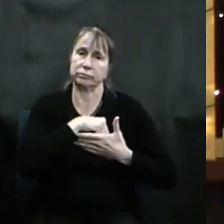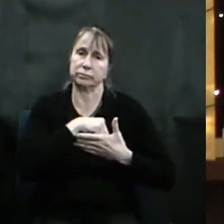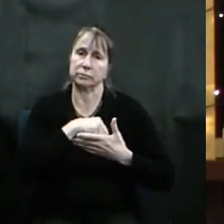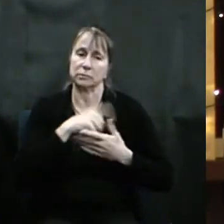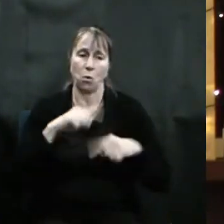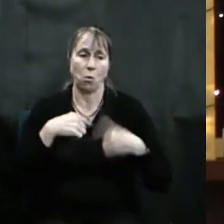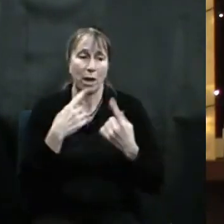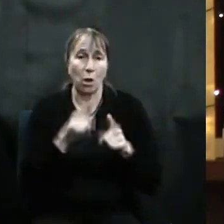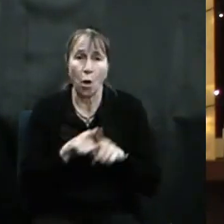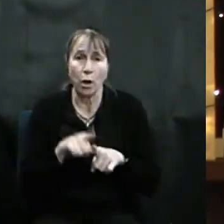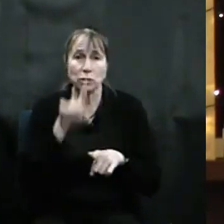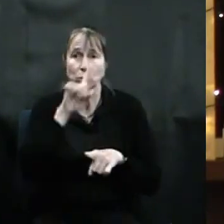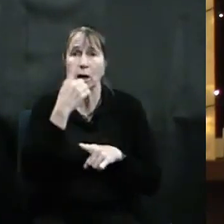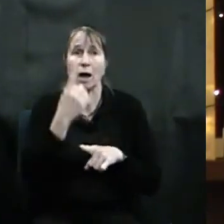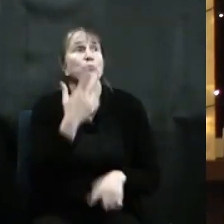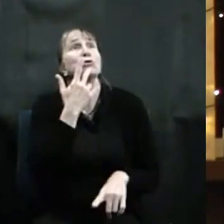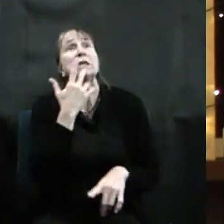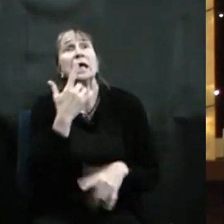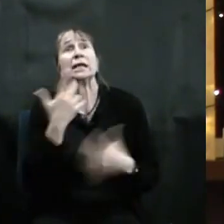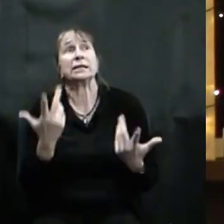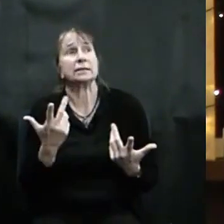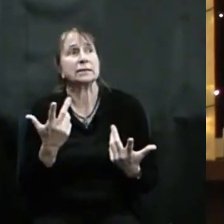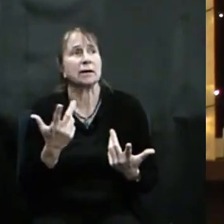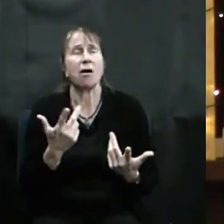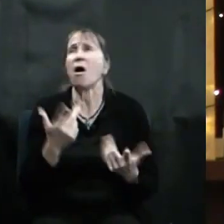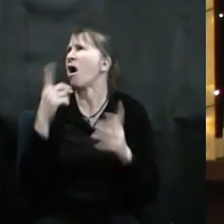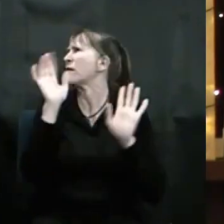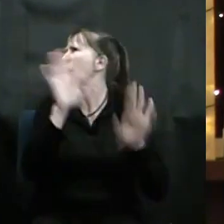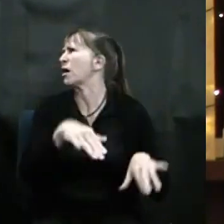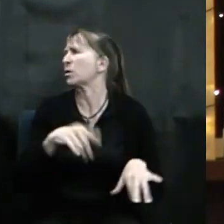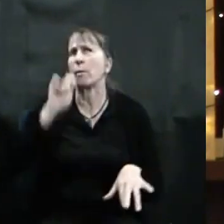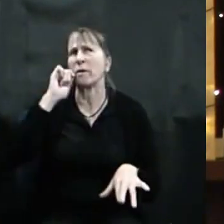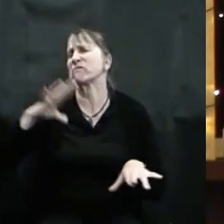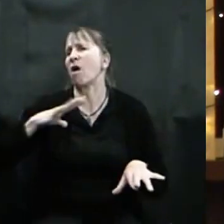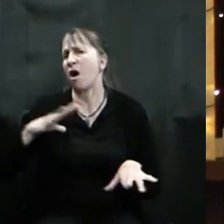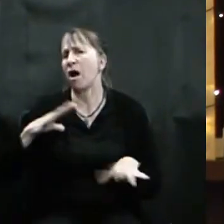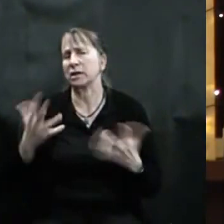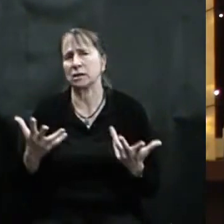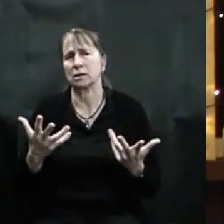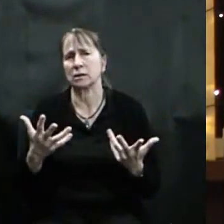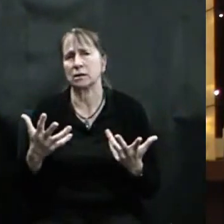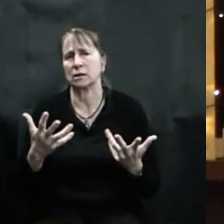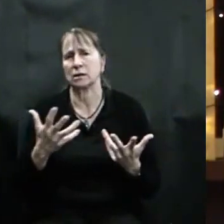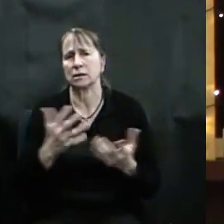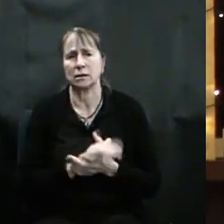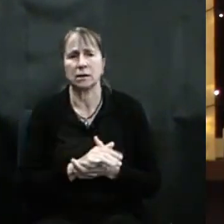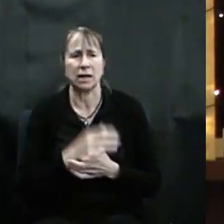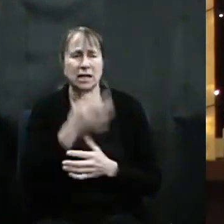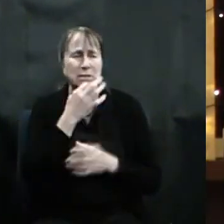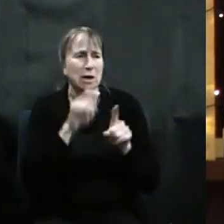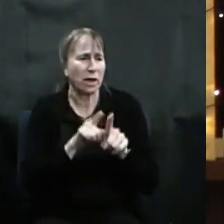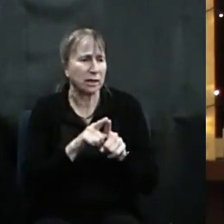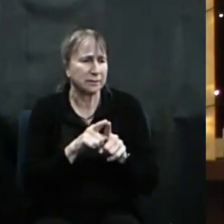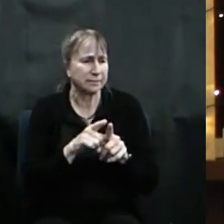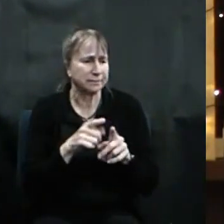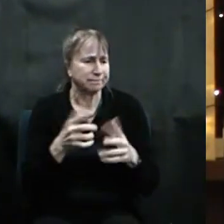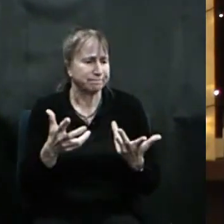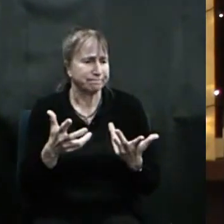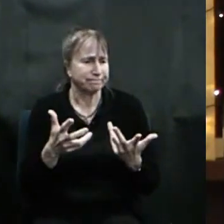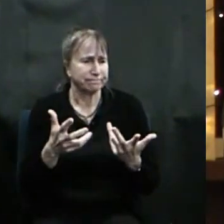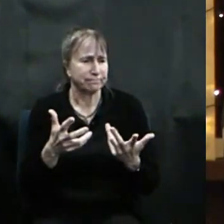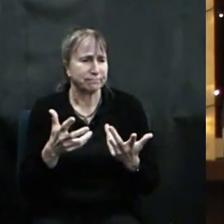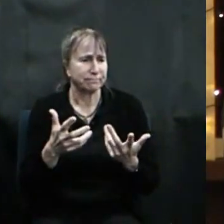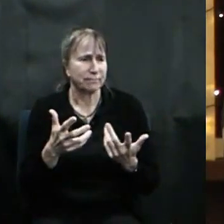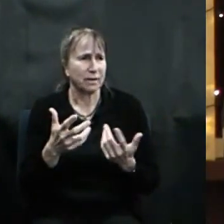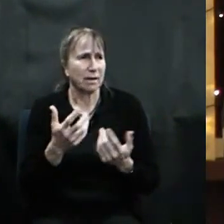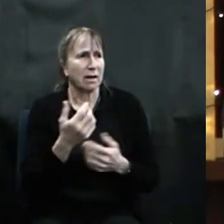hoping for the best. You can't just close your eyes and say, well, what I can't see can't hurt me. You can't just ignore it.